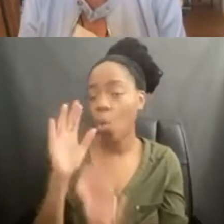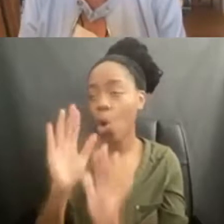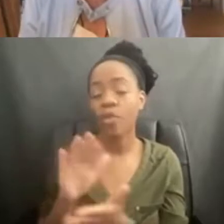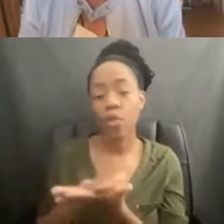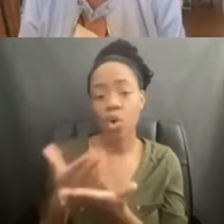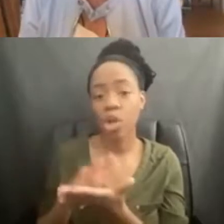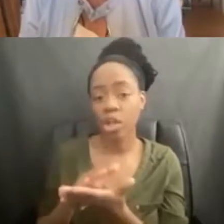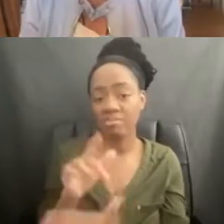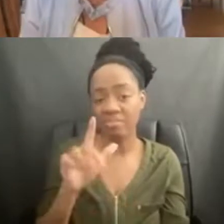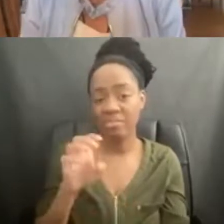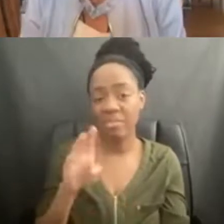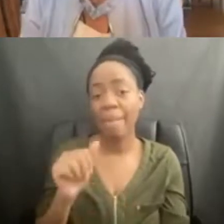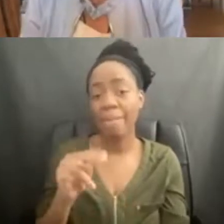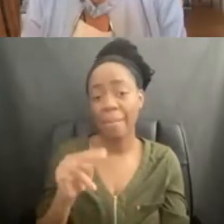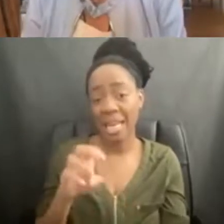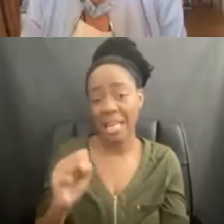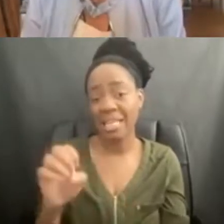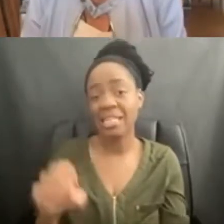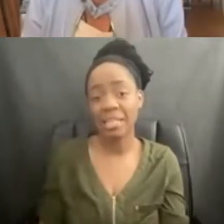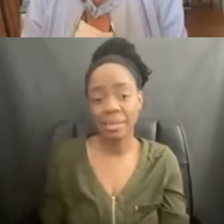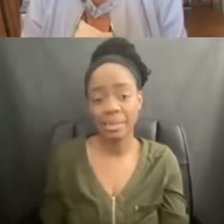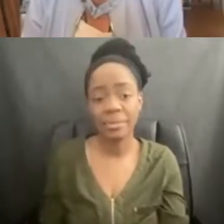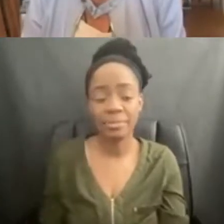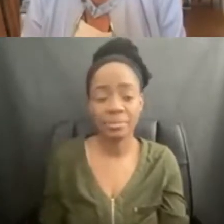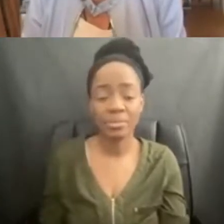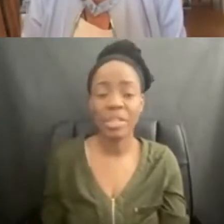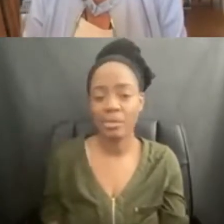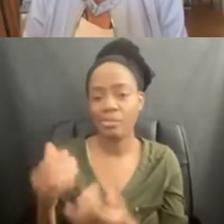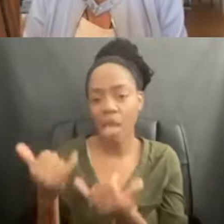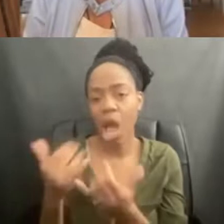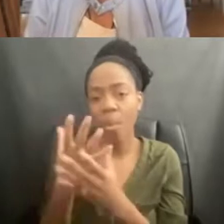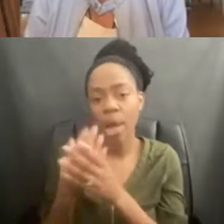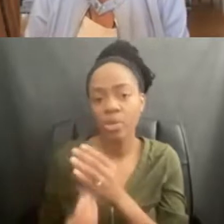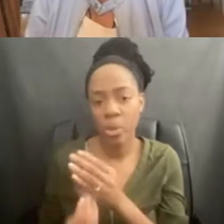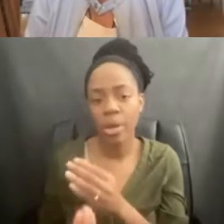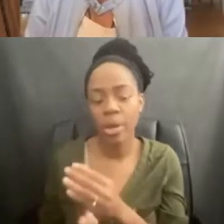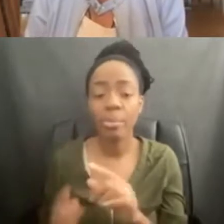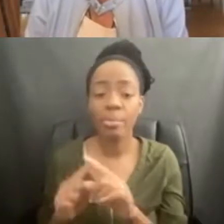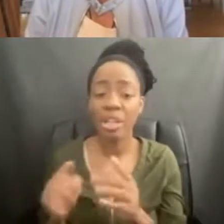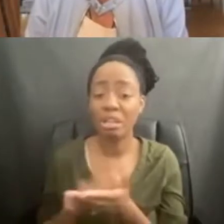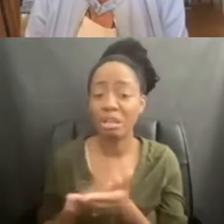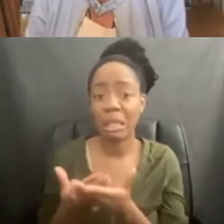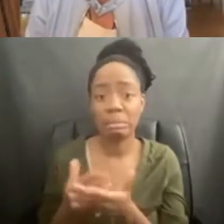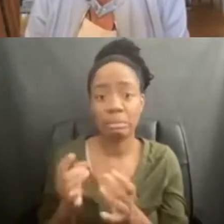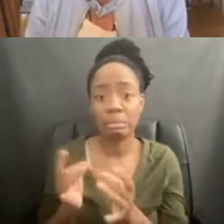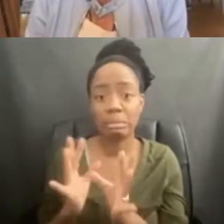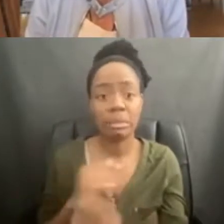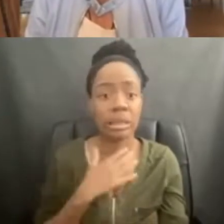you imagine? Yeah. He's passed away. So the cooking here is not good.